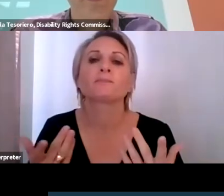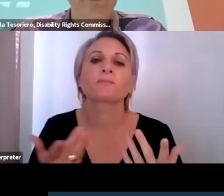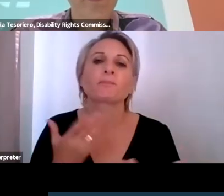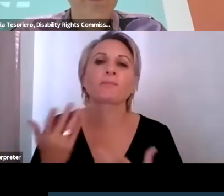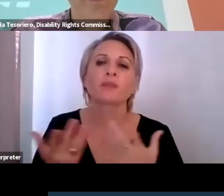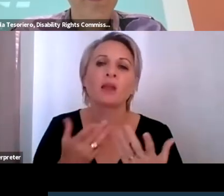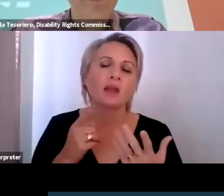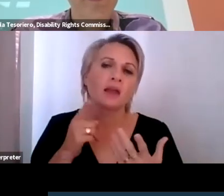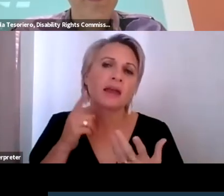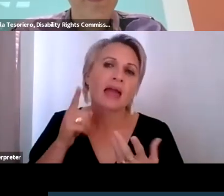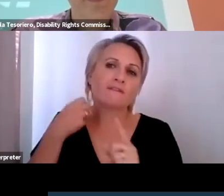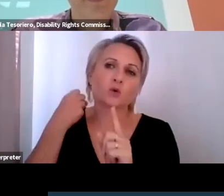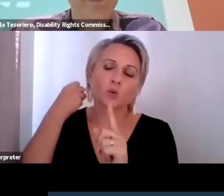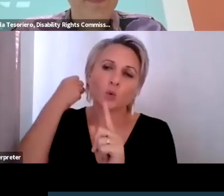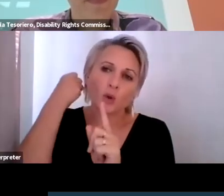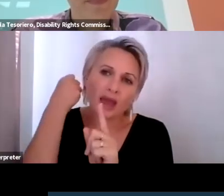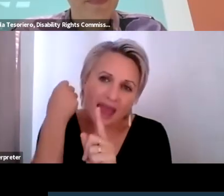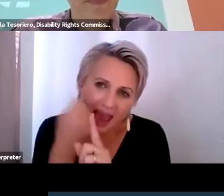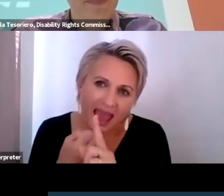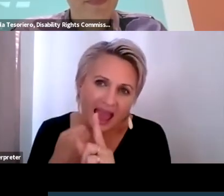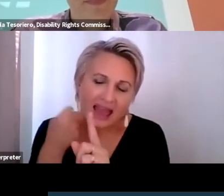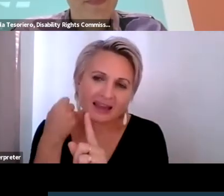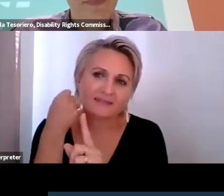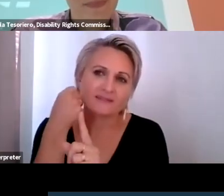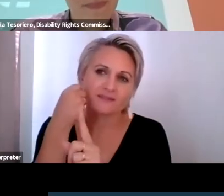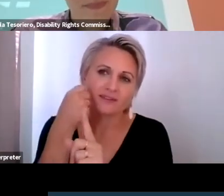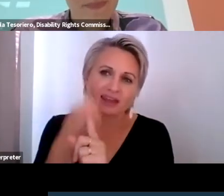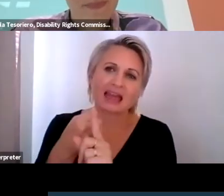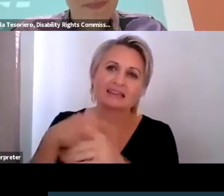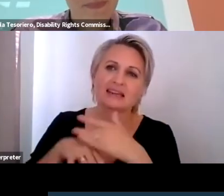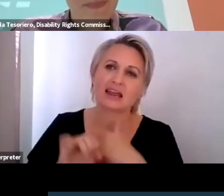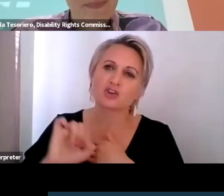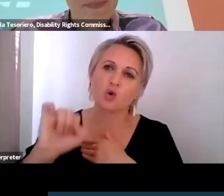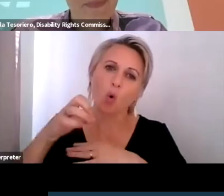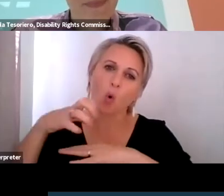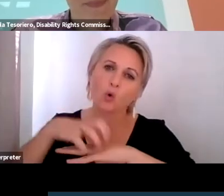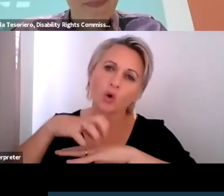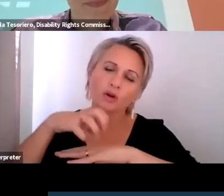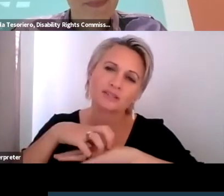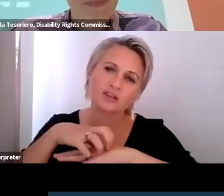you've advocated for in your own organisation, and